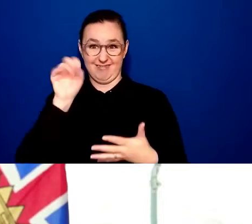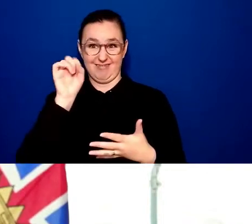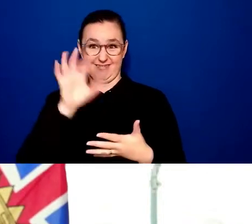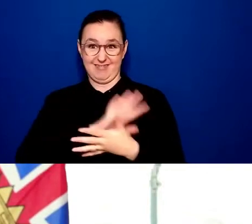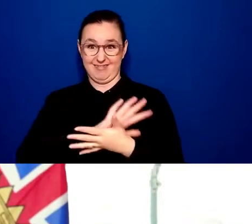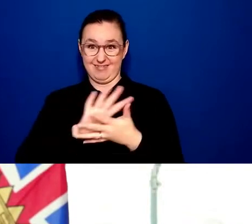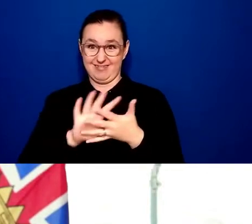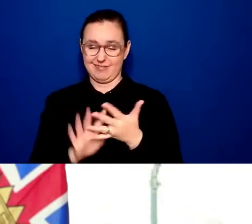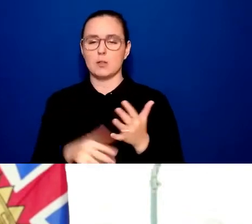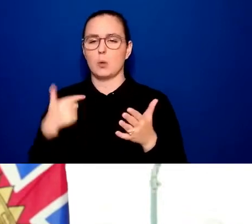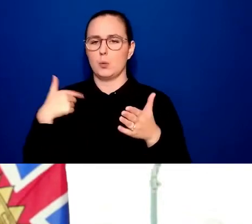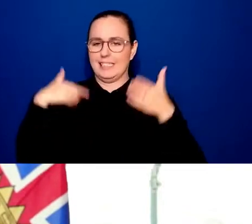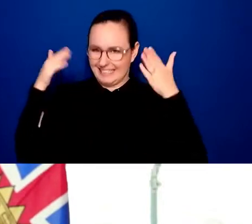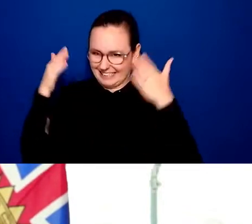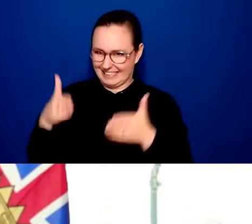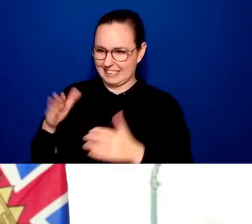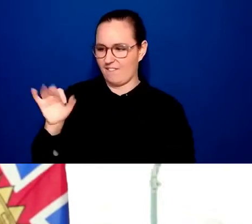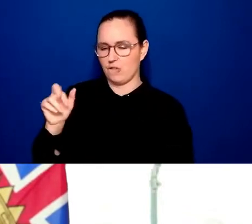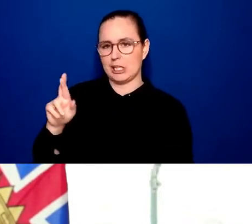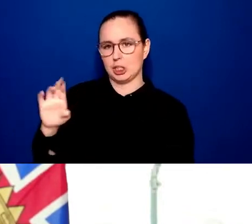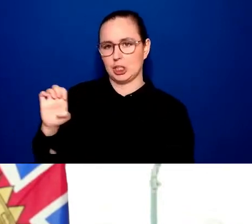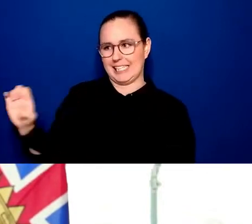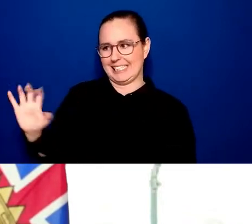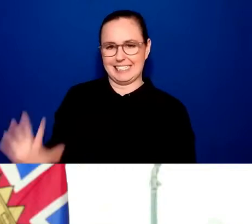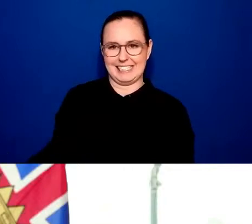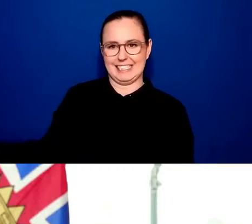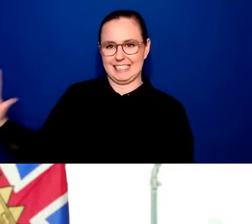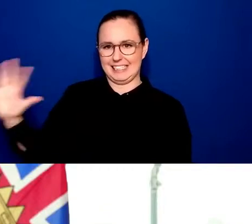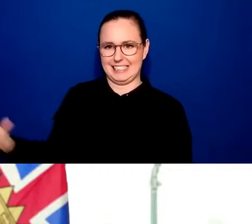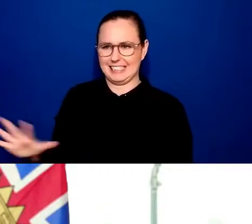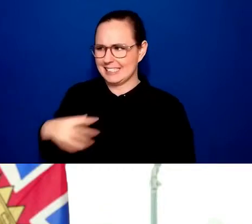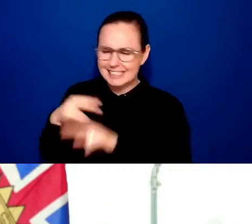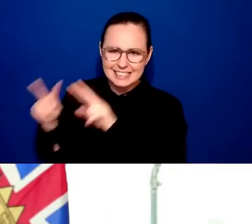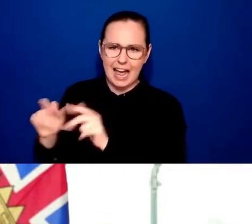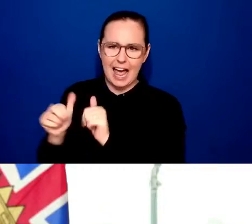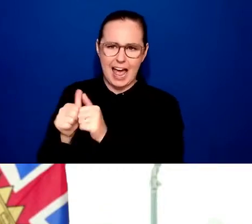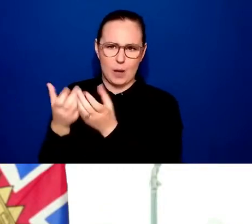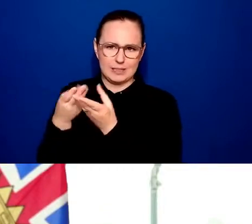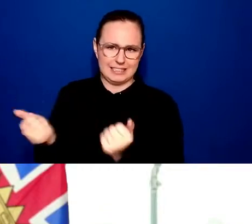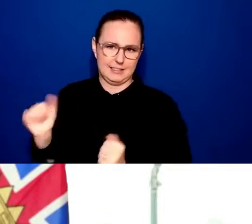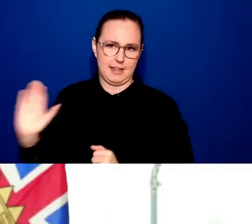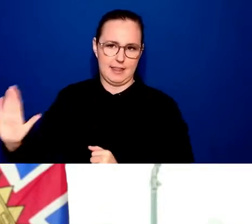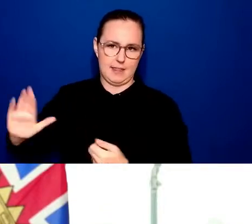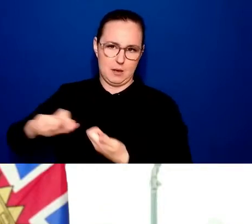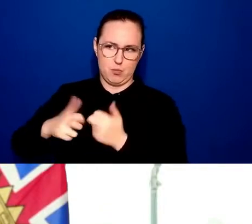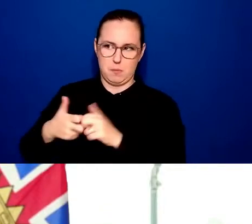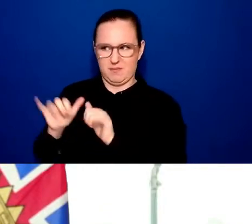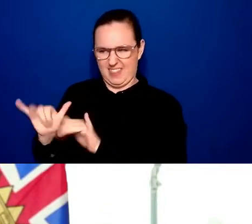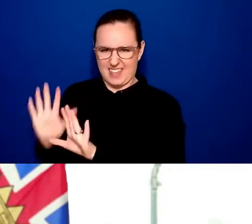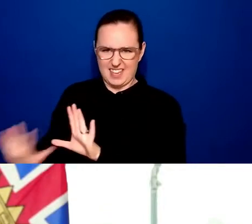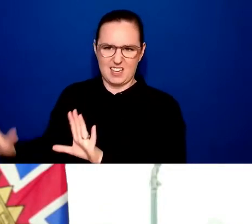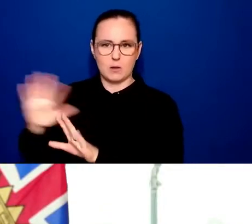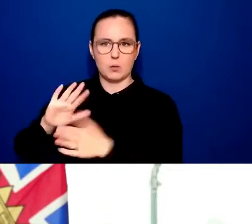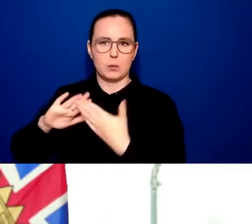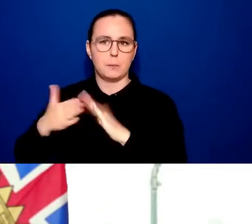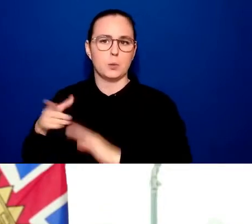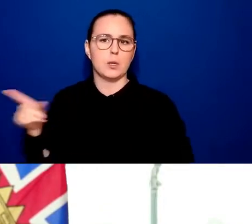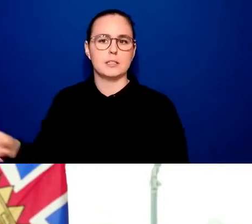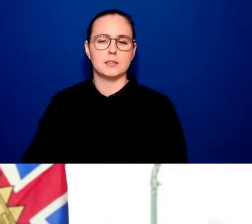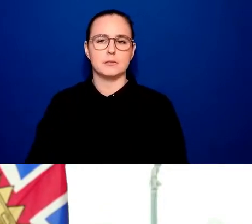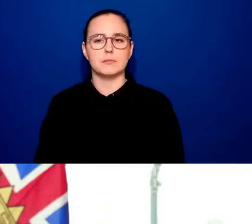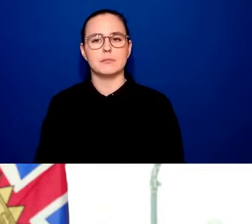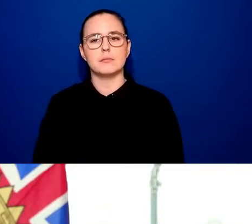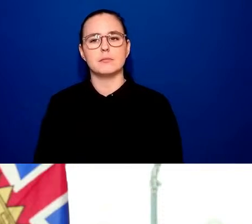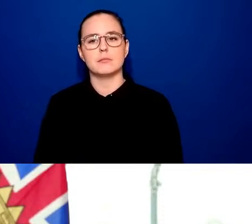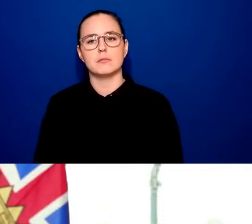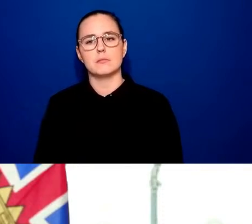in Fraser East to address the challenges that we're seeing in that community right now. I have shared a